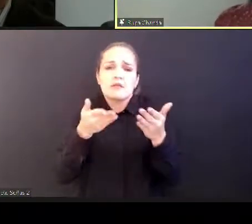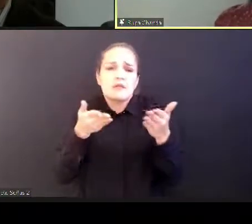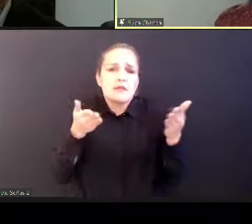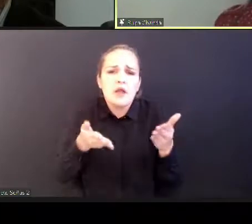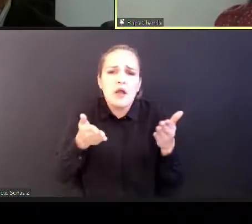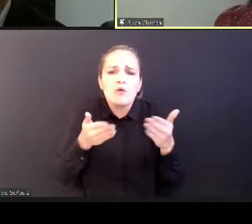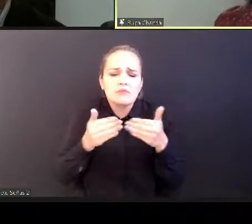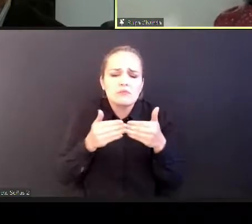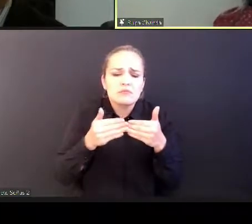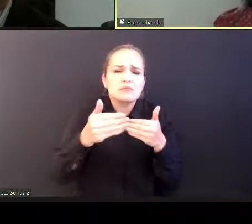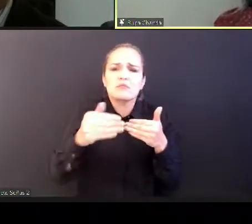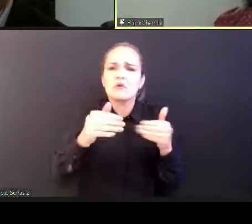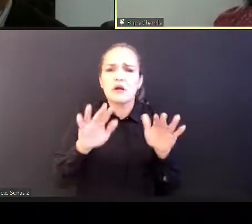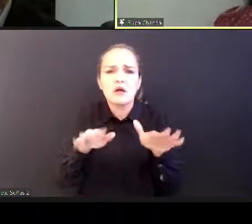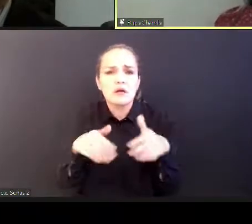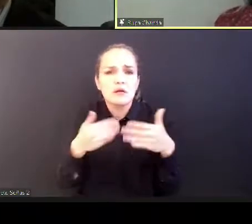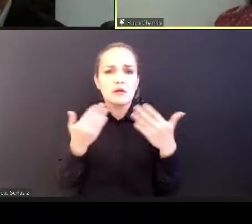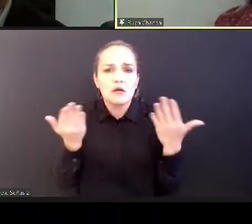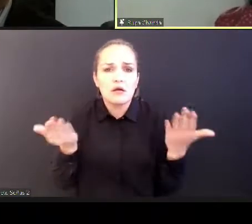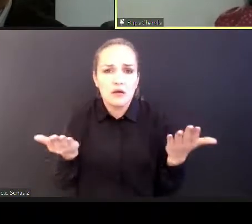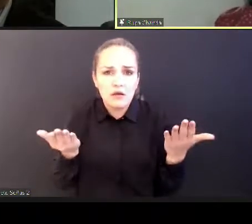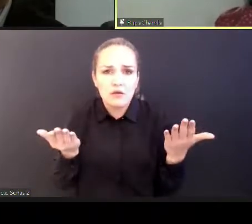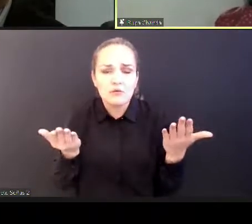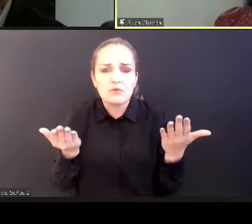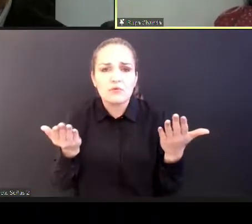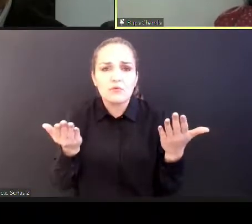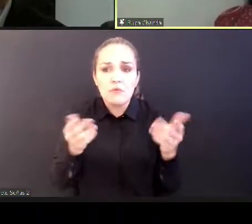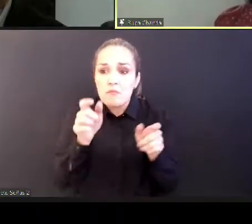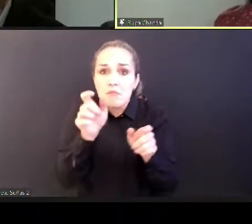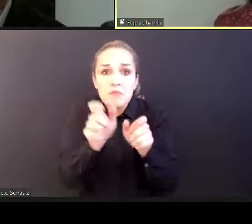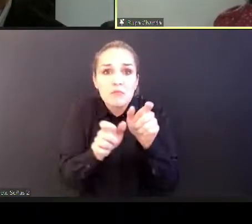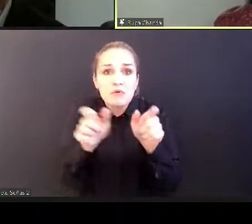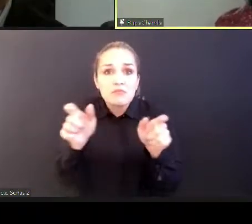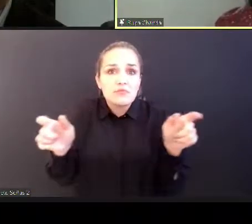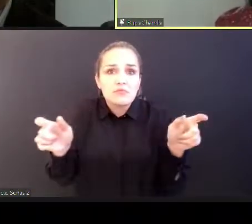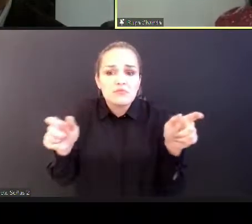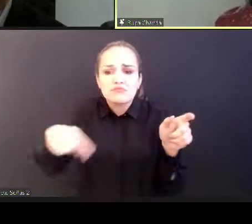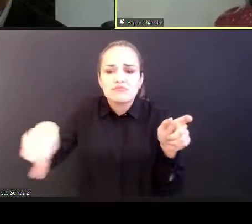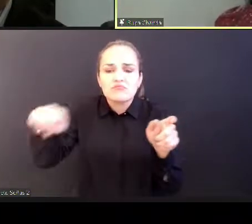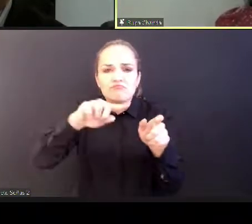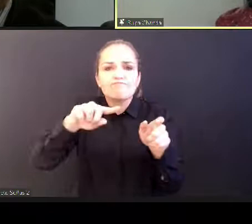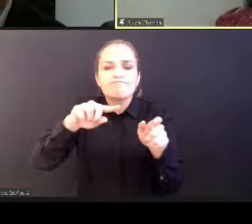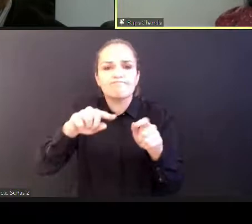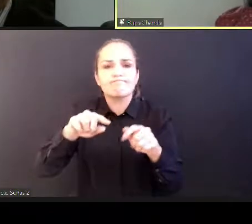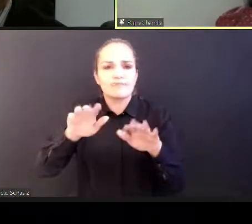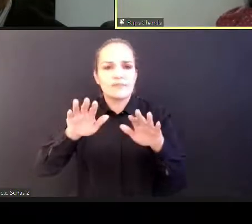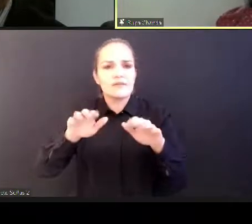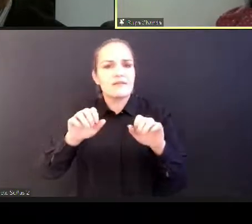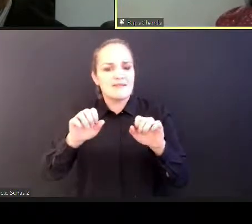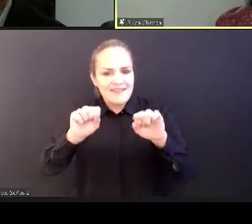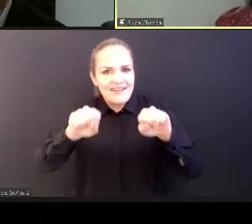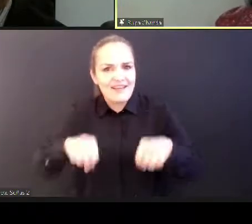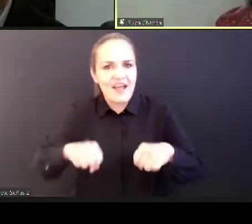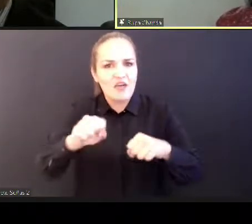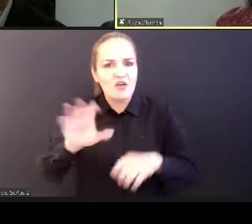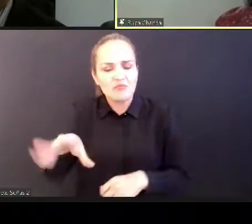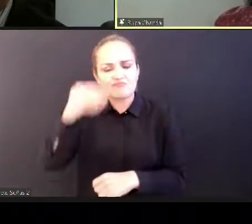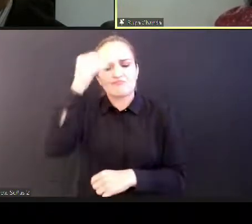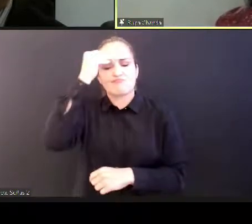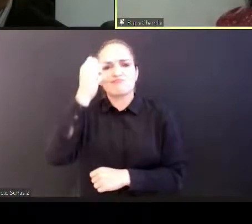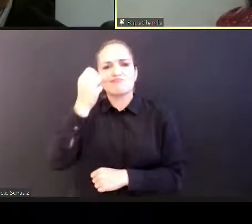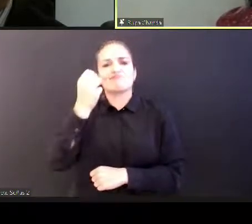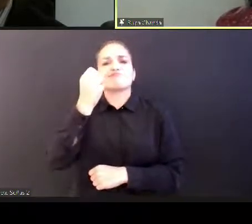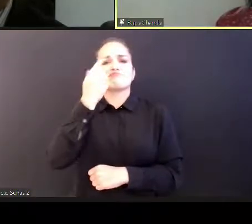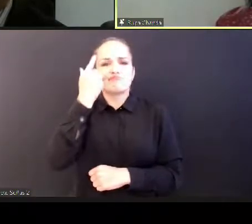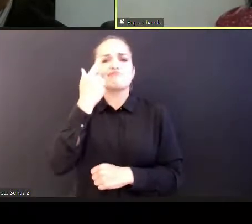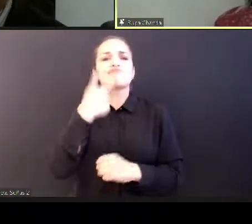digital awareness, how much they can provide access to digital infrastructure across geography, income, age groups, gender,